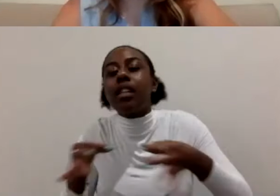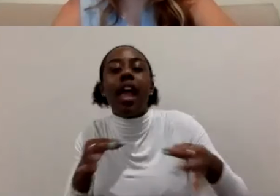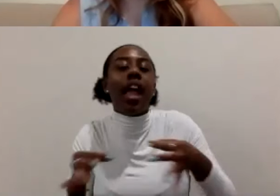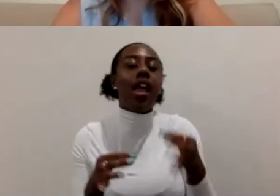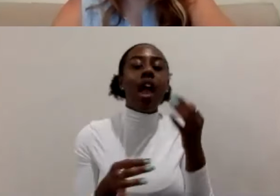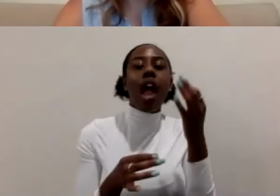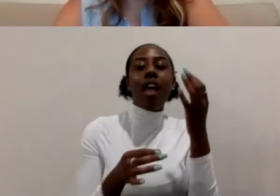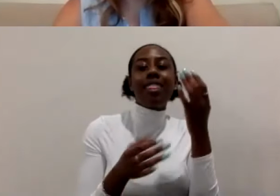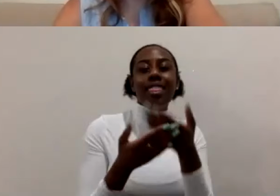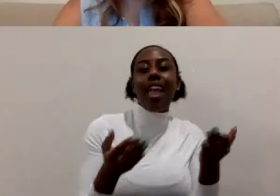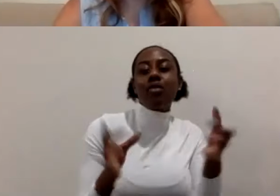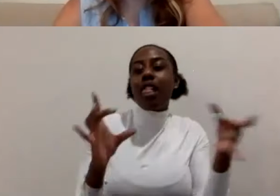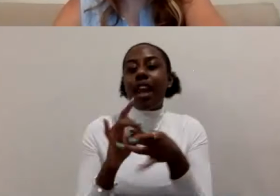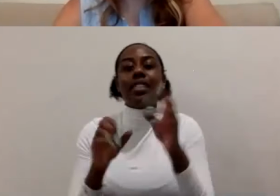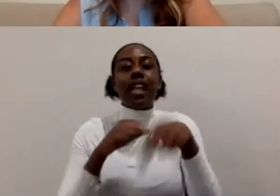war.